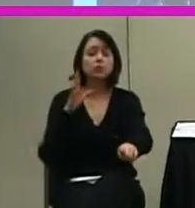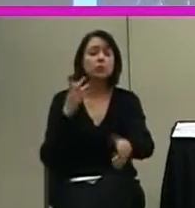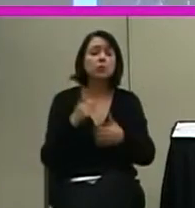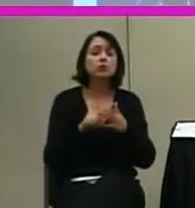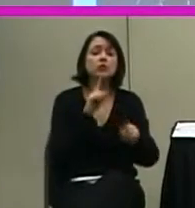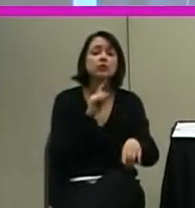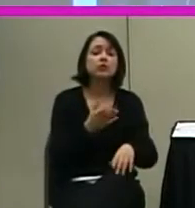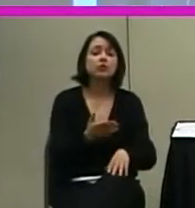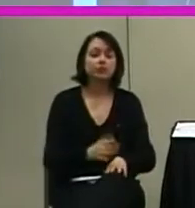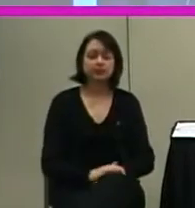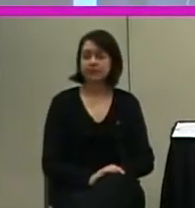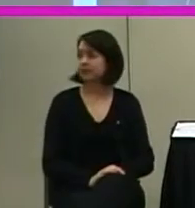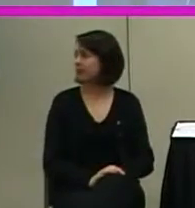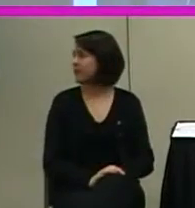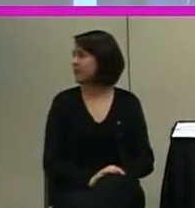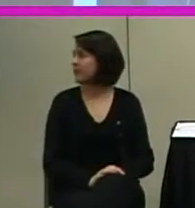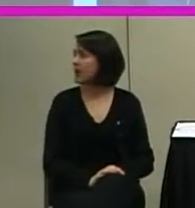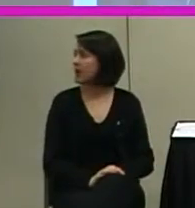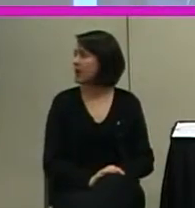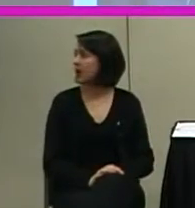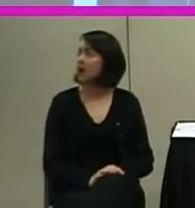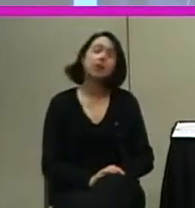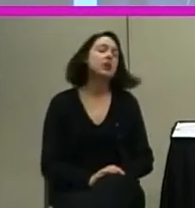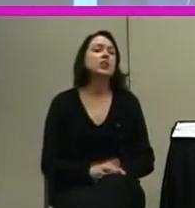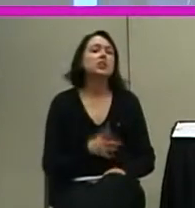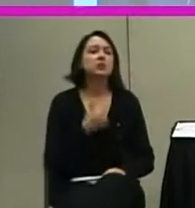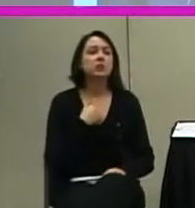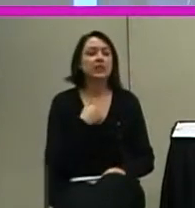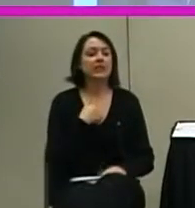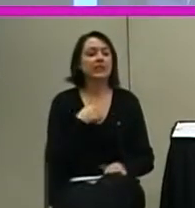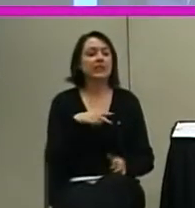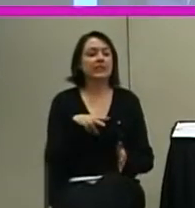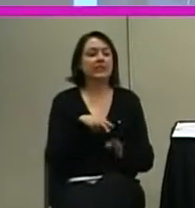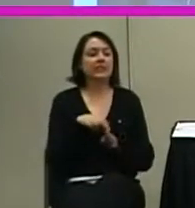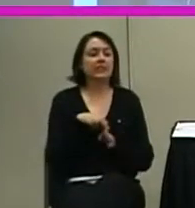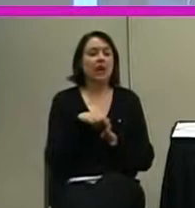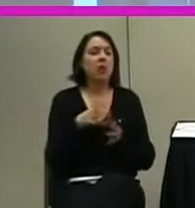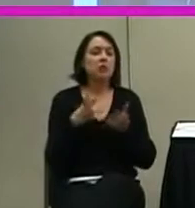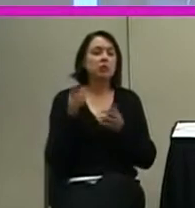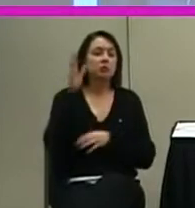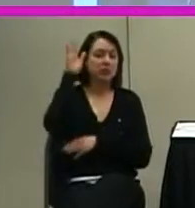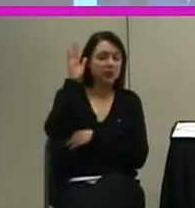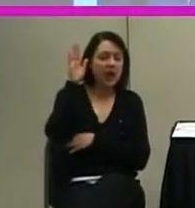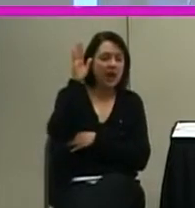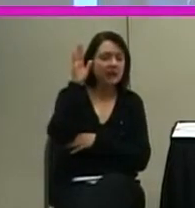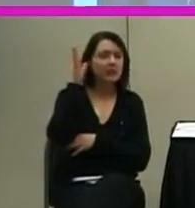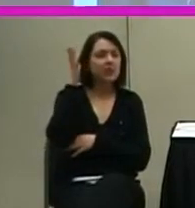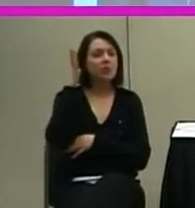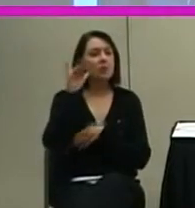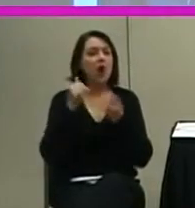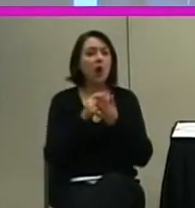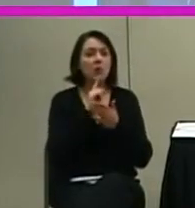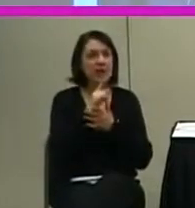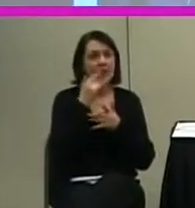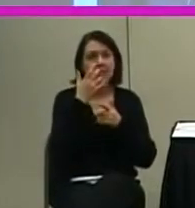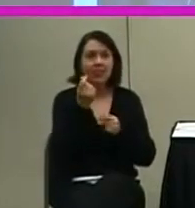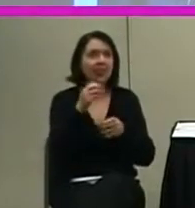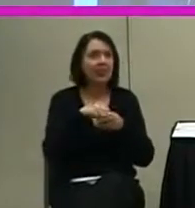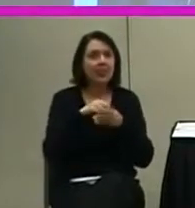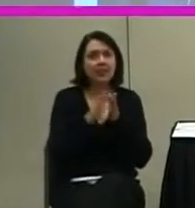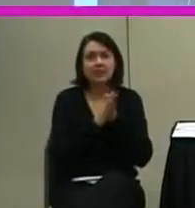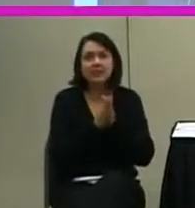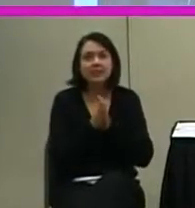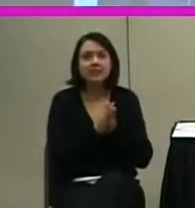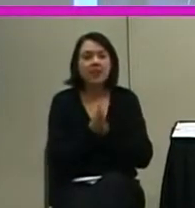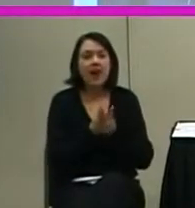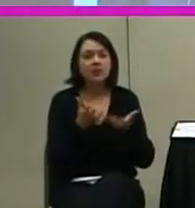me. You know, I'm always walking this tightrope between I want you to raise your hand, and we're all really engaged and enthusiastic.